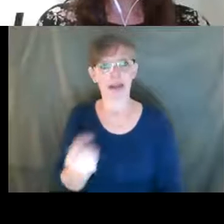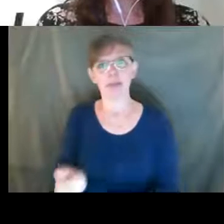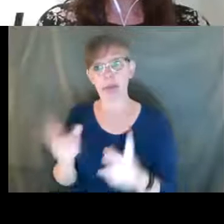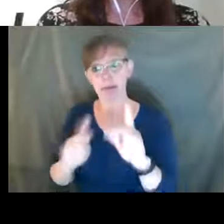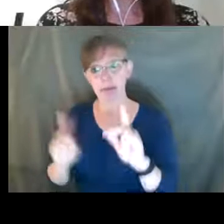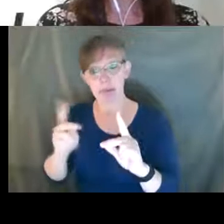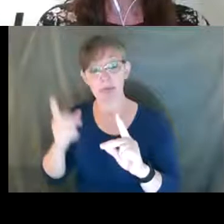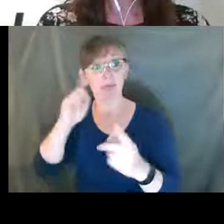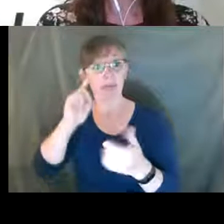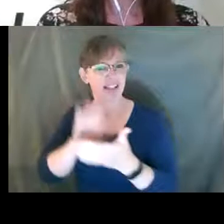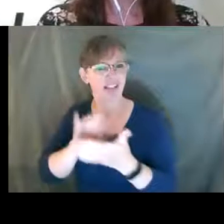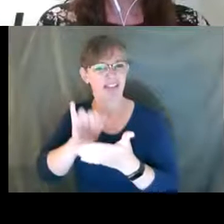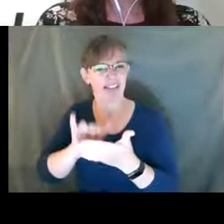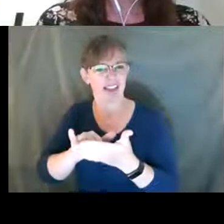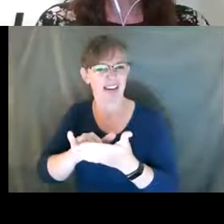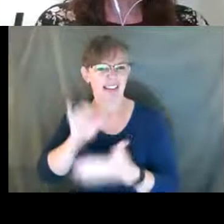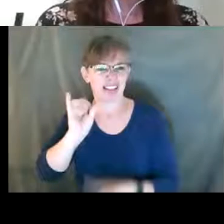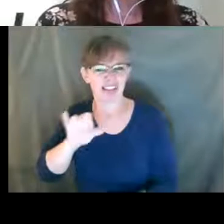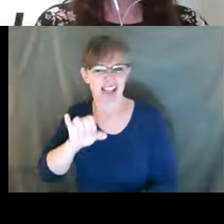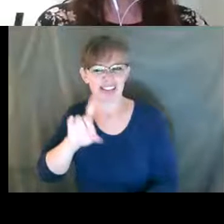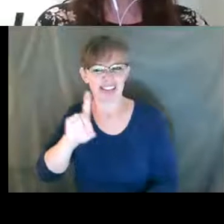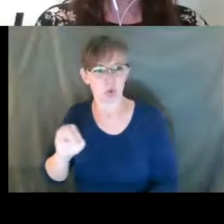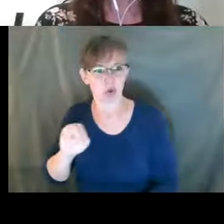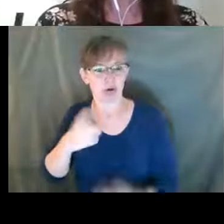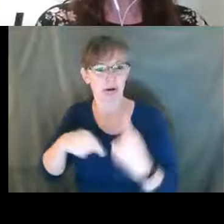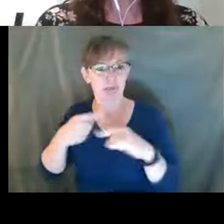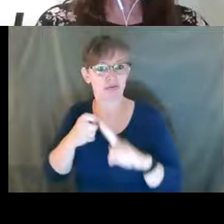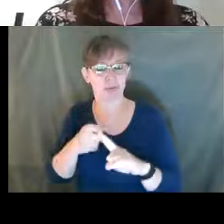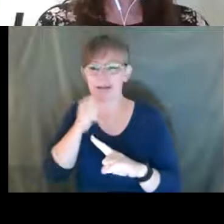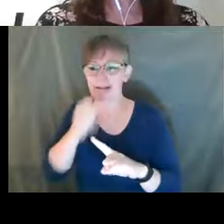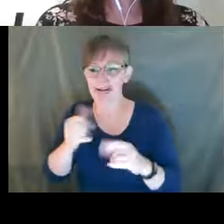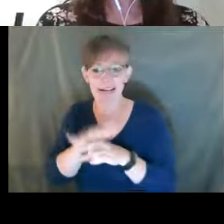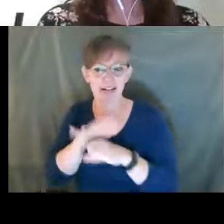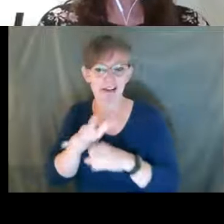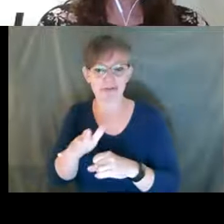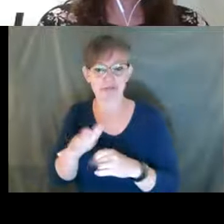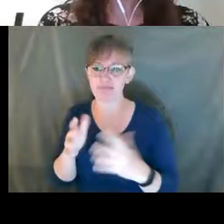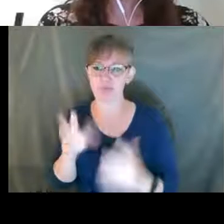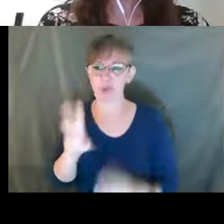lack of willpower. Substance use disorders cannot be cured,